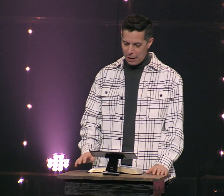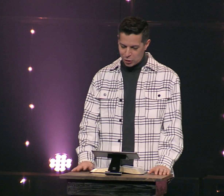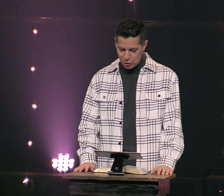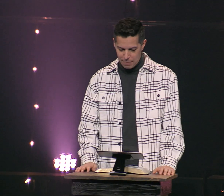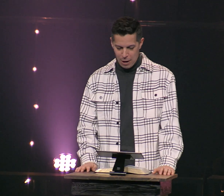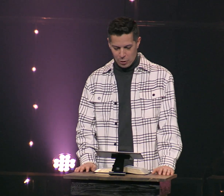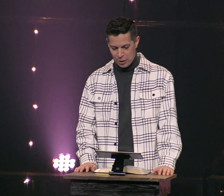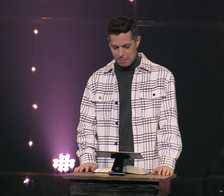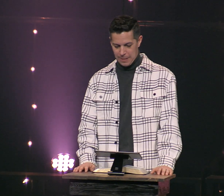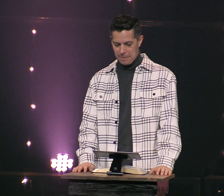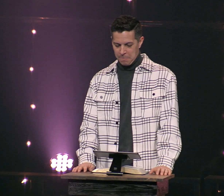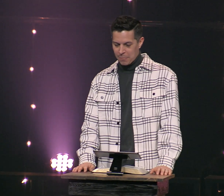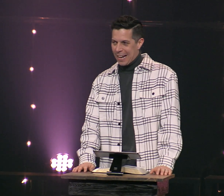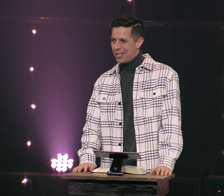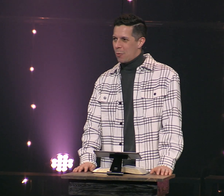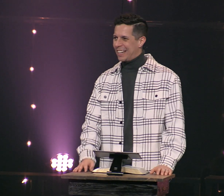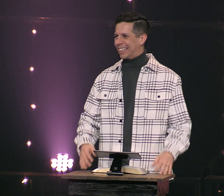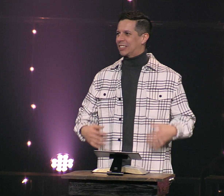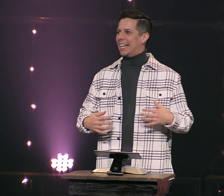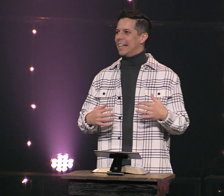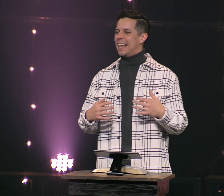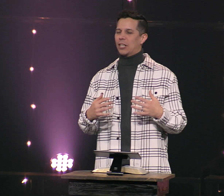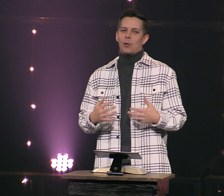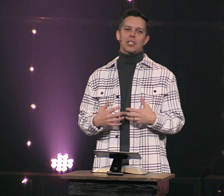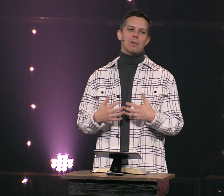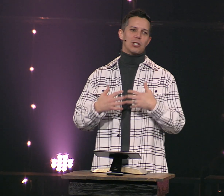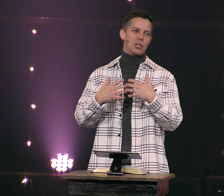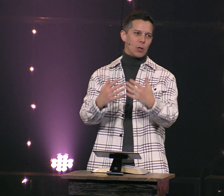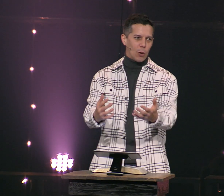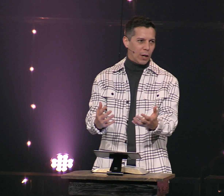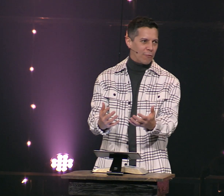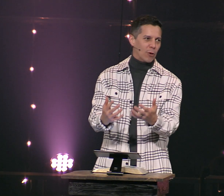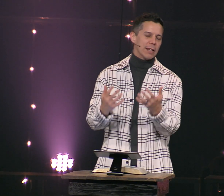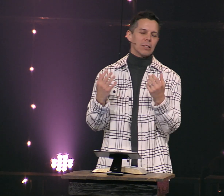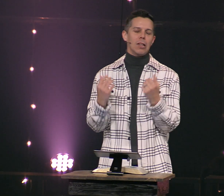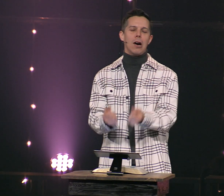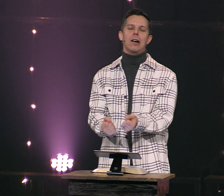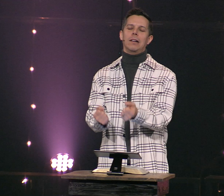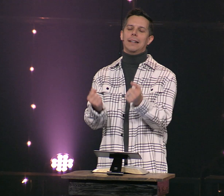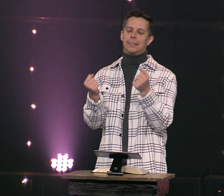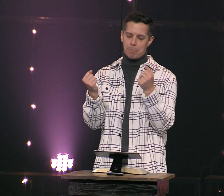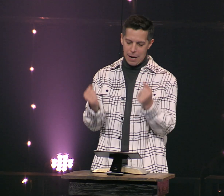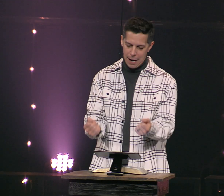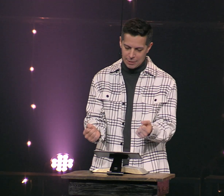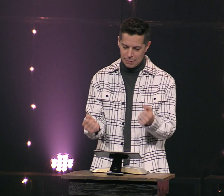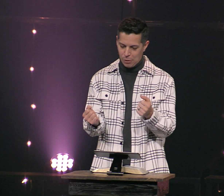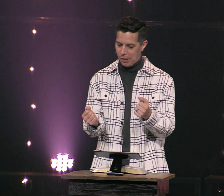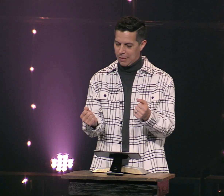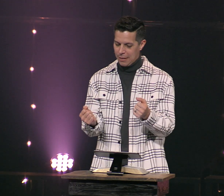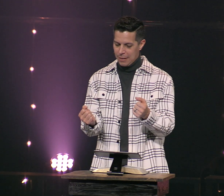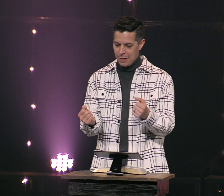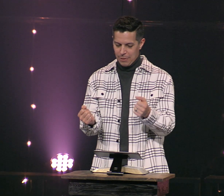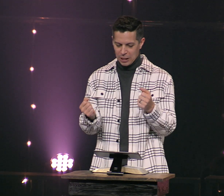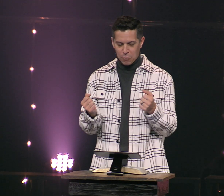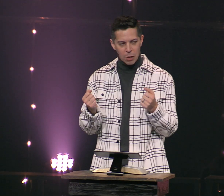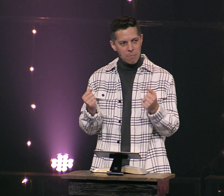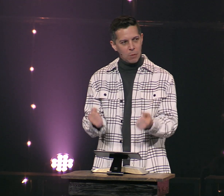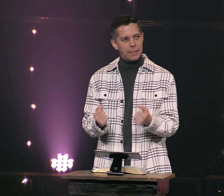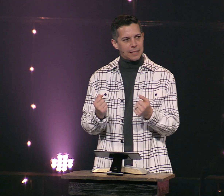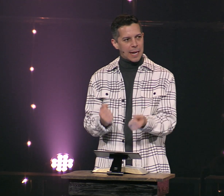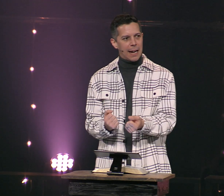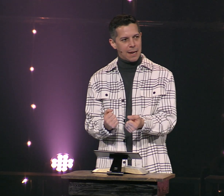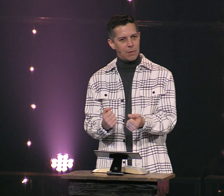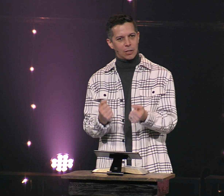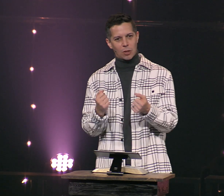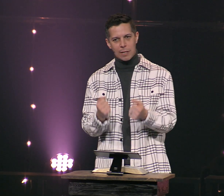something special about Christmas. And you want to extend that Christmas joy for as long as possible. Because for a